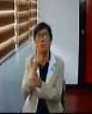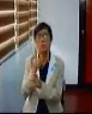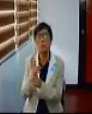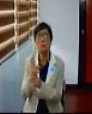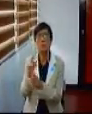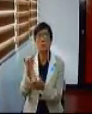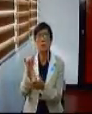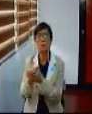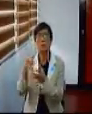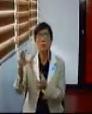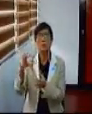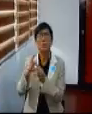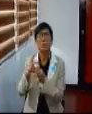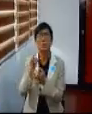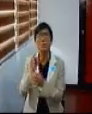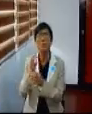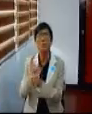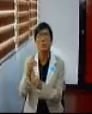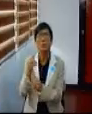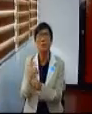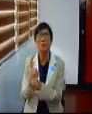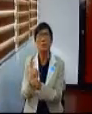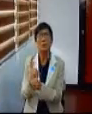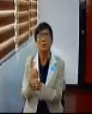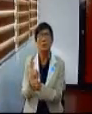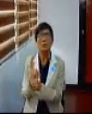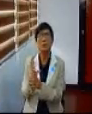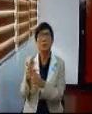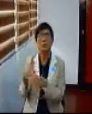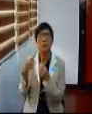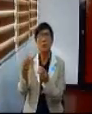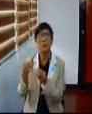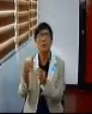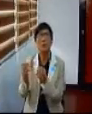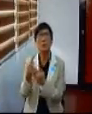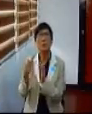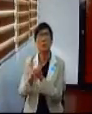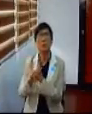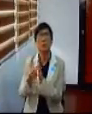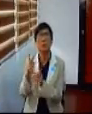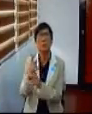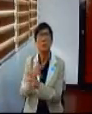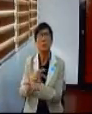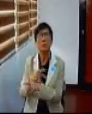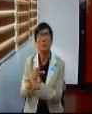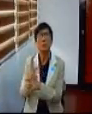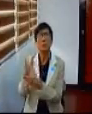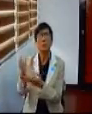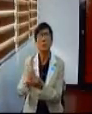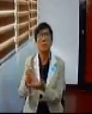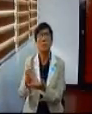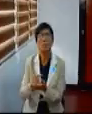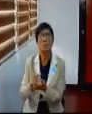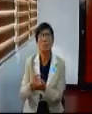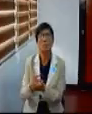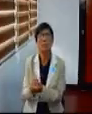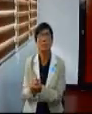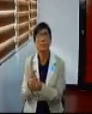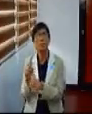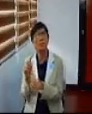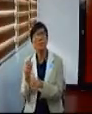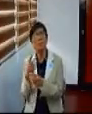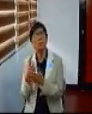that connection is made. Now, you gave the very simple example of producing a product. Well, with that product, there